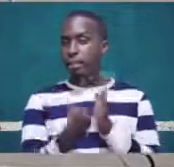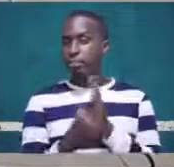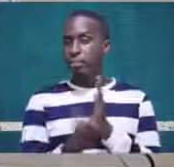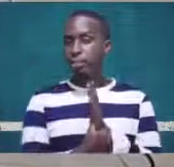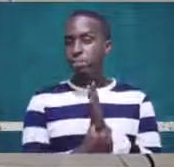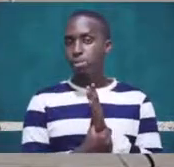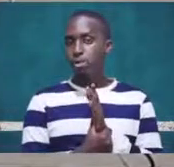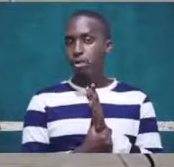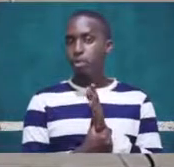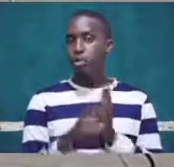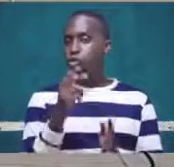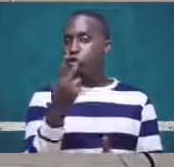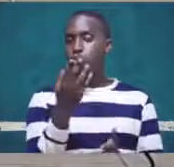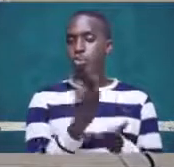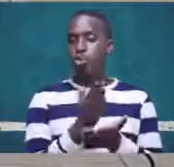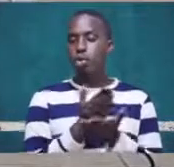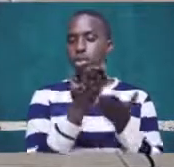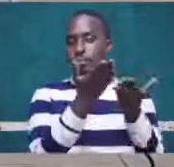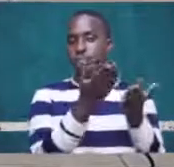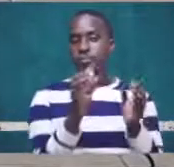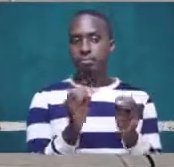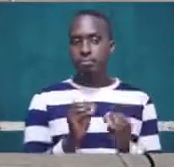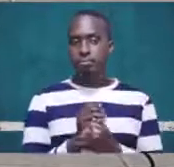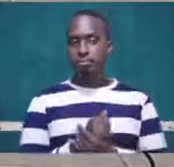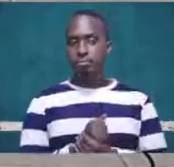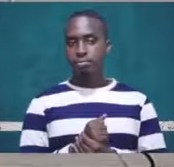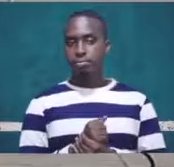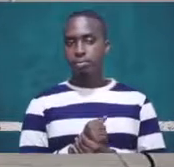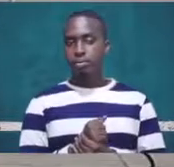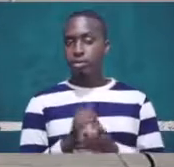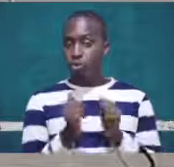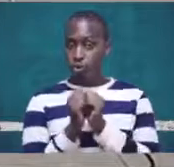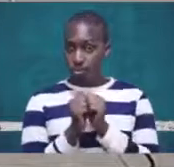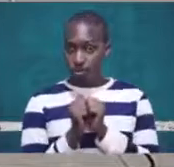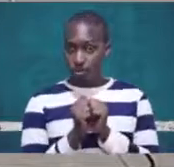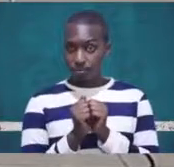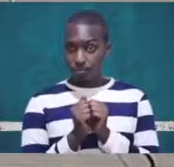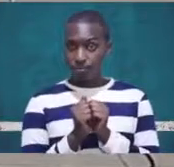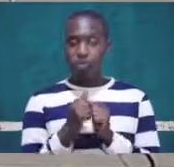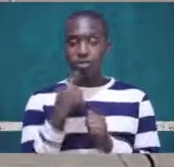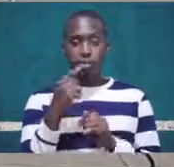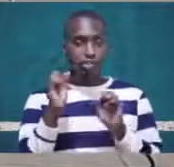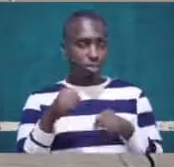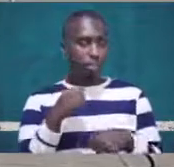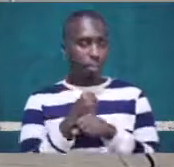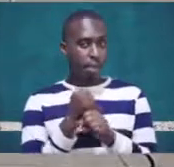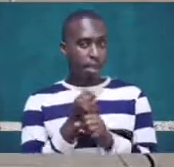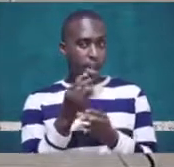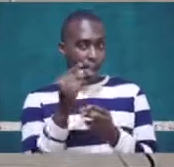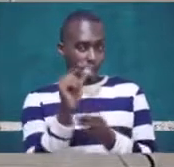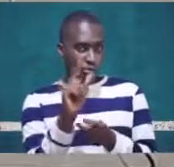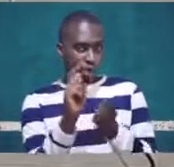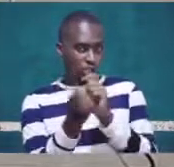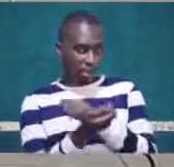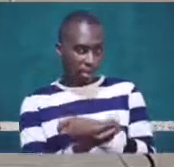problem, the 2 which is there. Are we together? So I can make a small